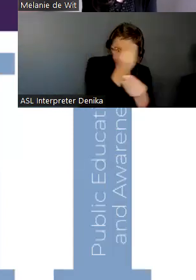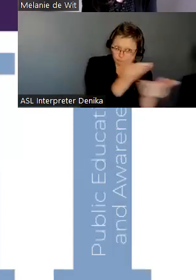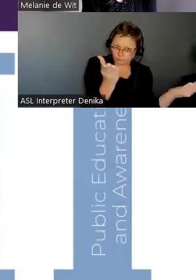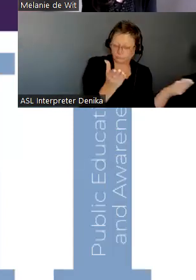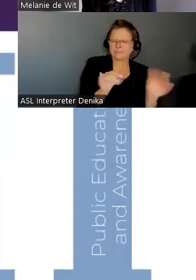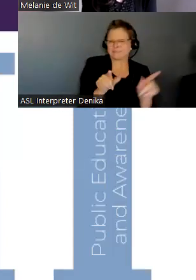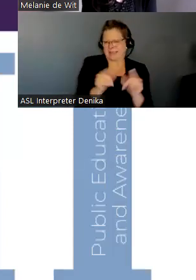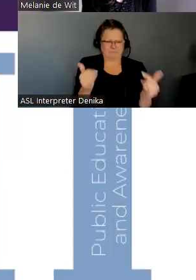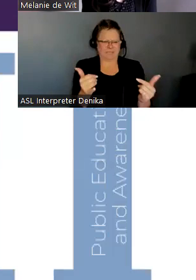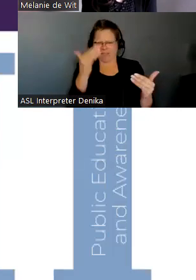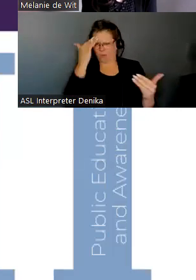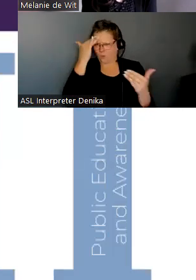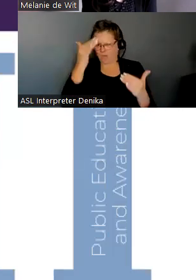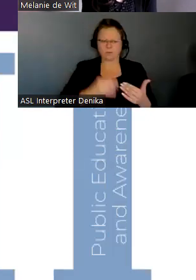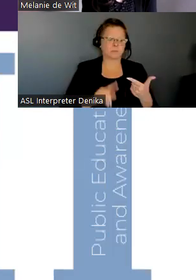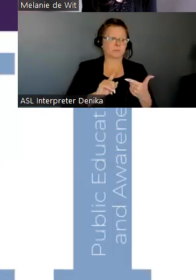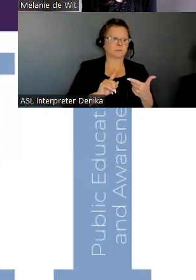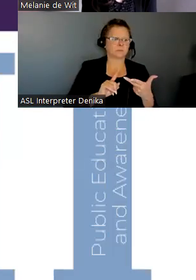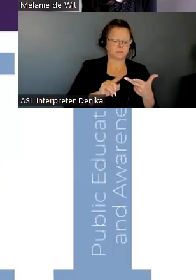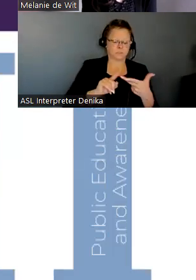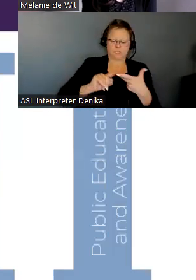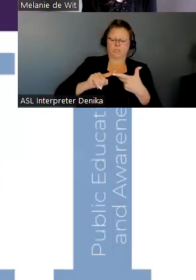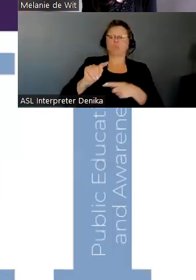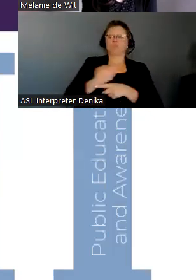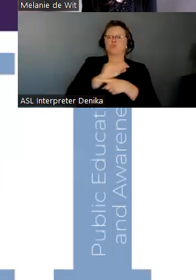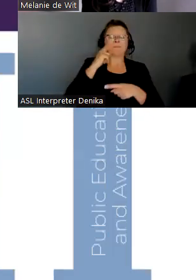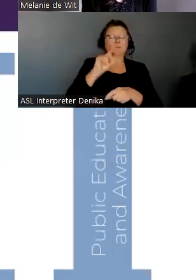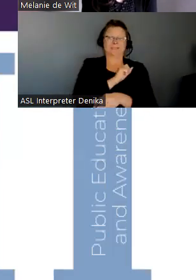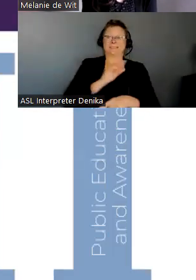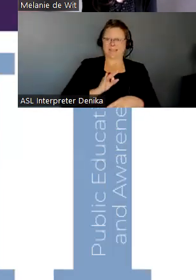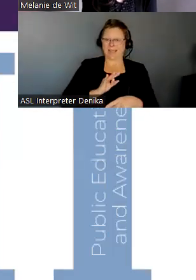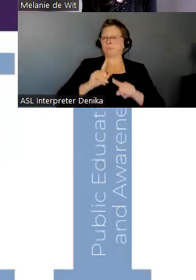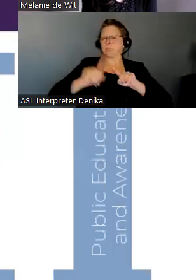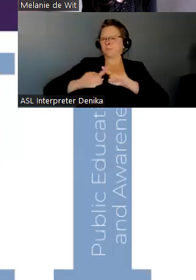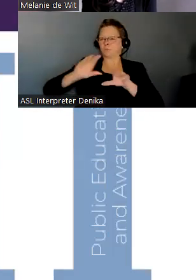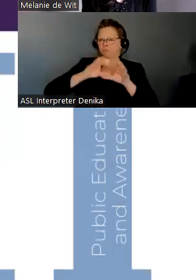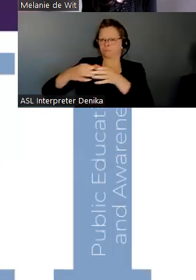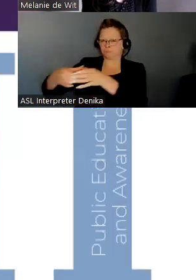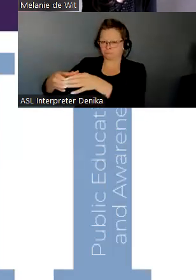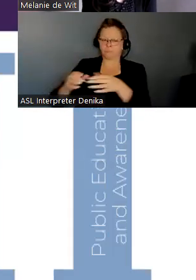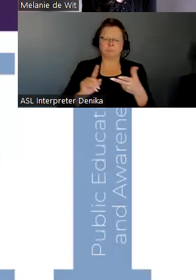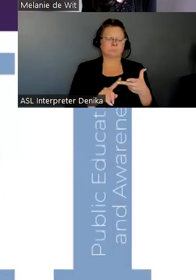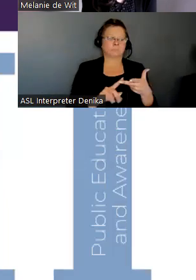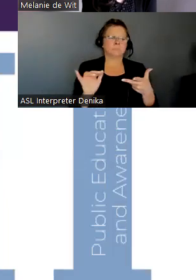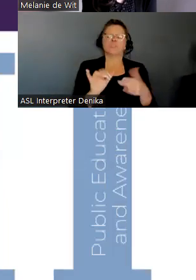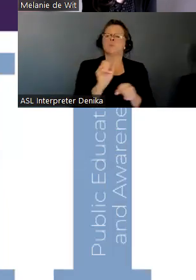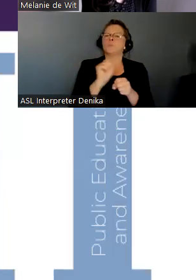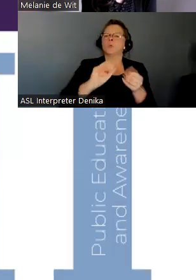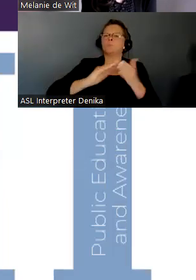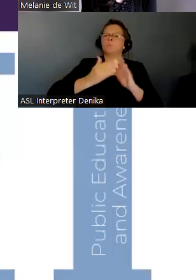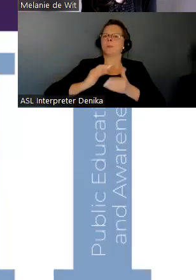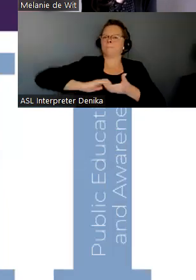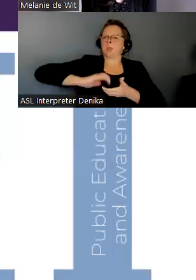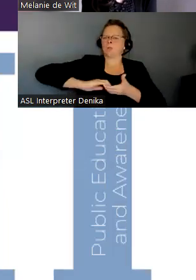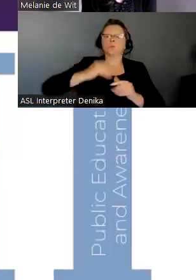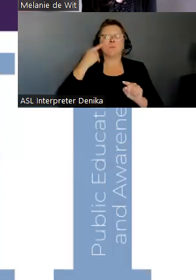today. We do training for all frontline staff and various sectors, And we work with our community partners to increase